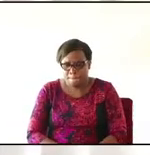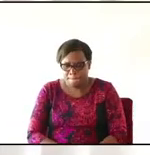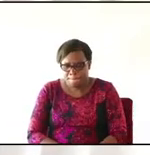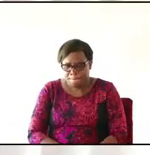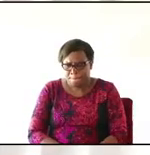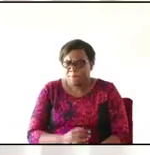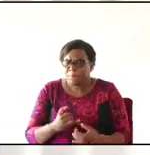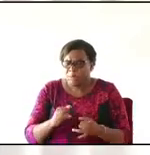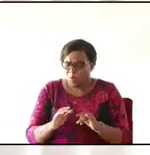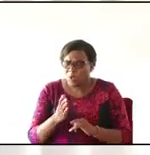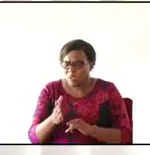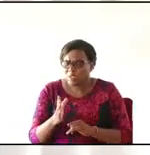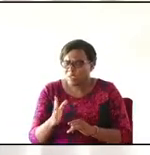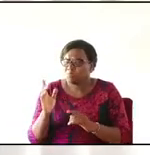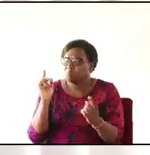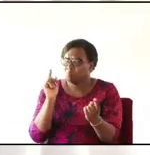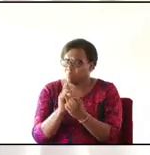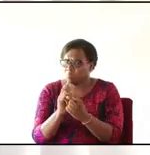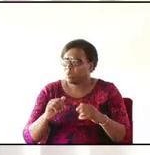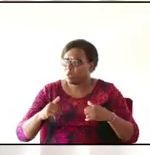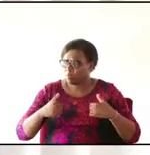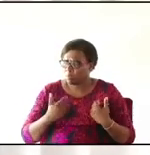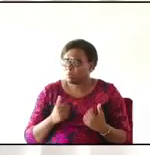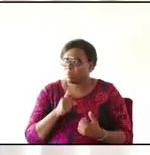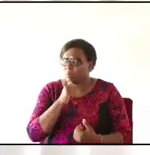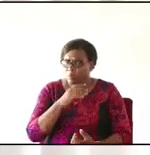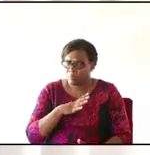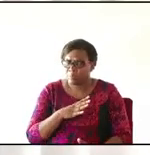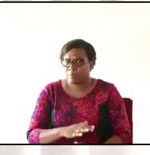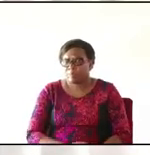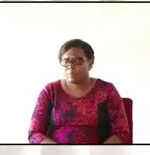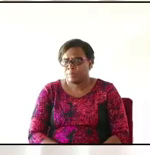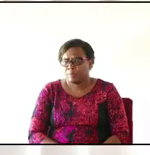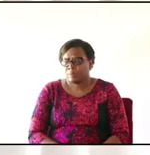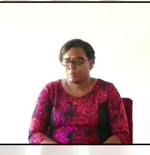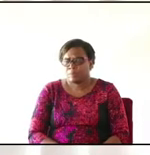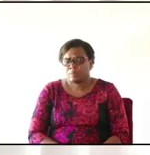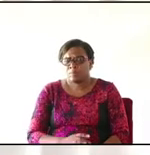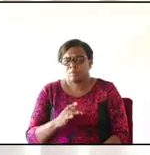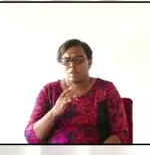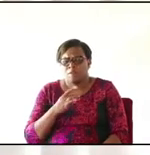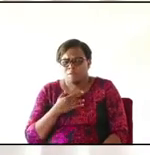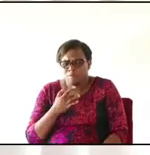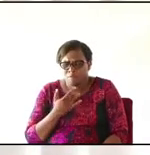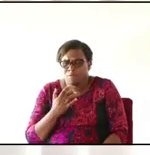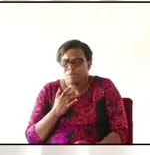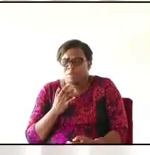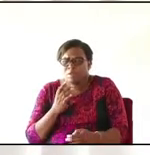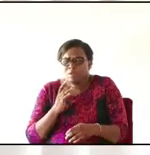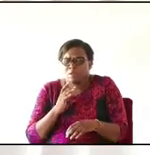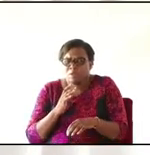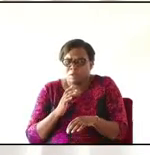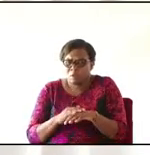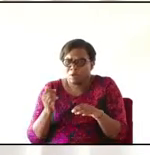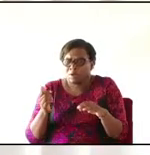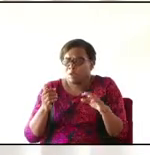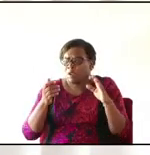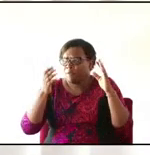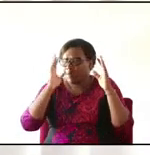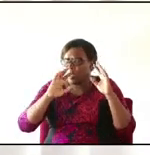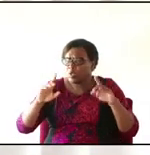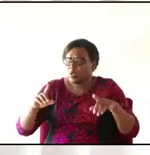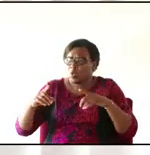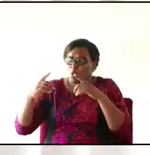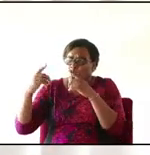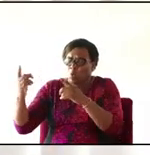there, met a young lady who felt the call of God upon her life to go on the